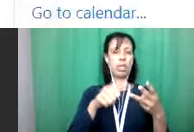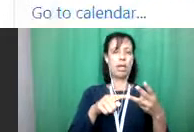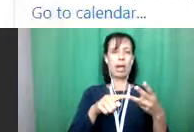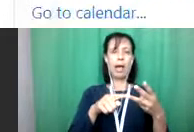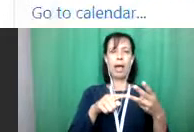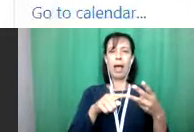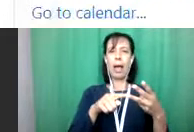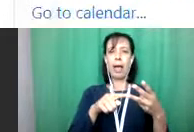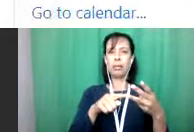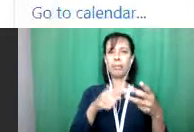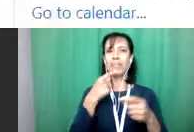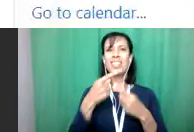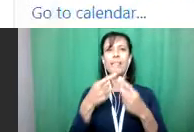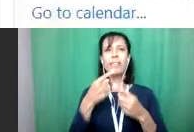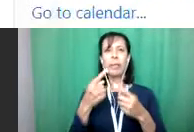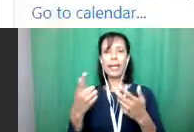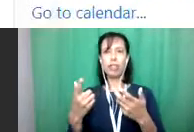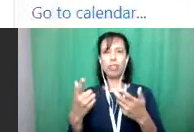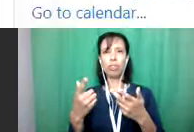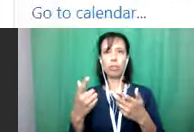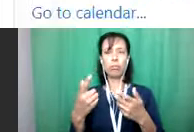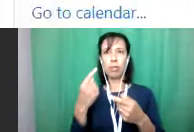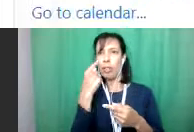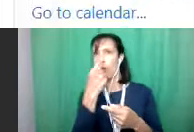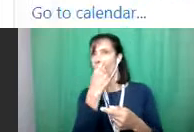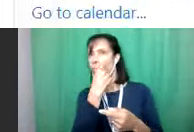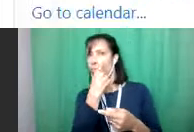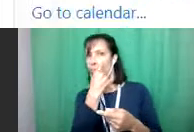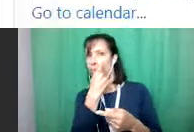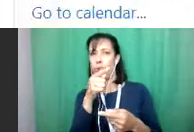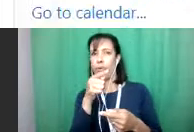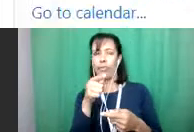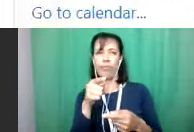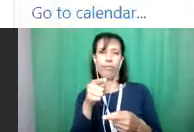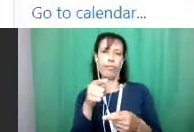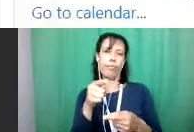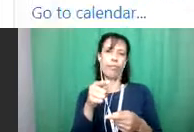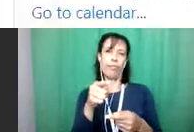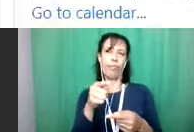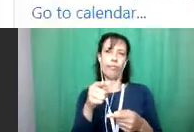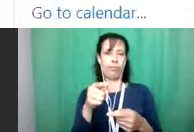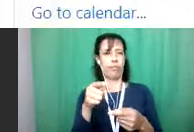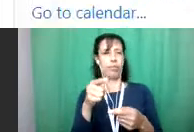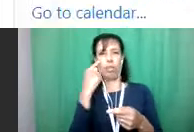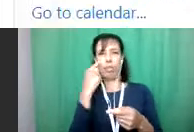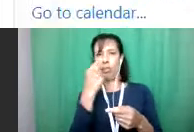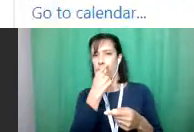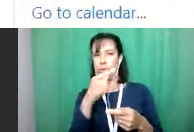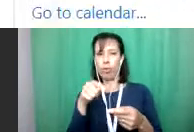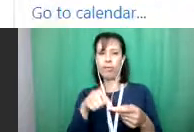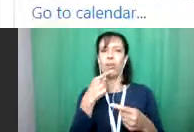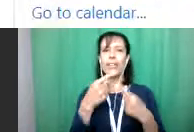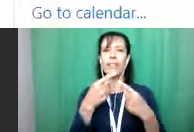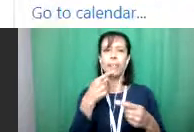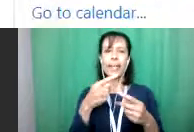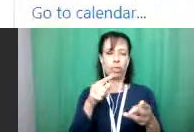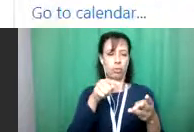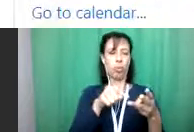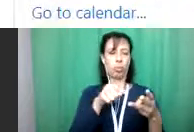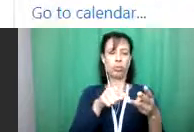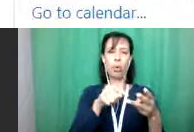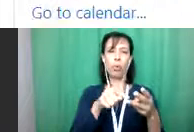in developing your expertise in this area? And finally, what methods are you going to do to carry out your research? And you're going